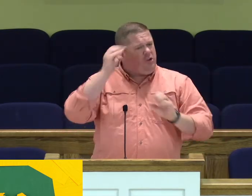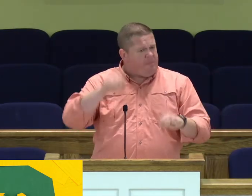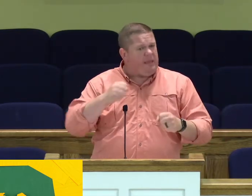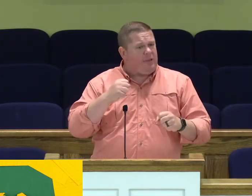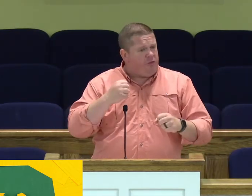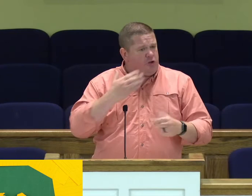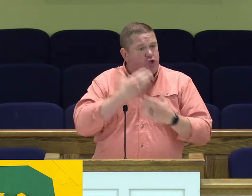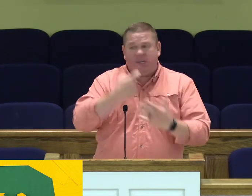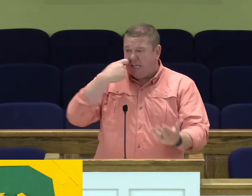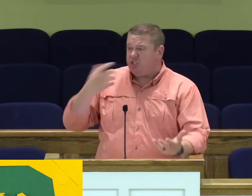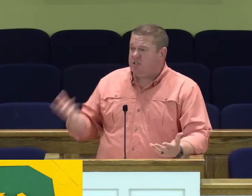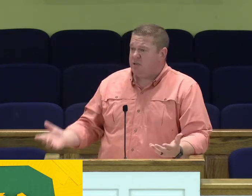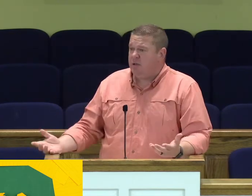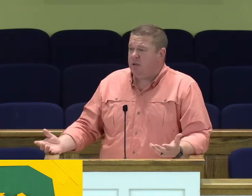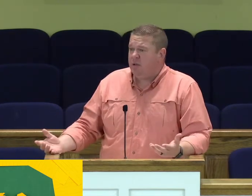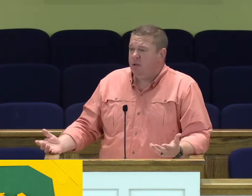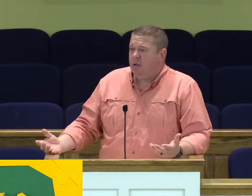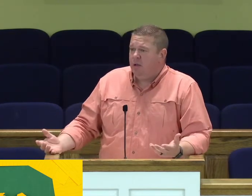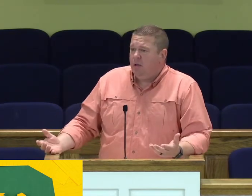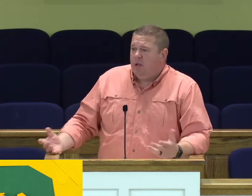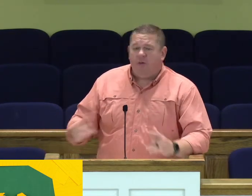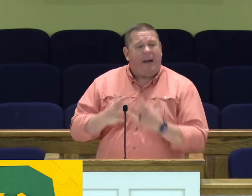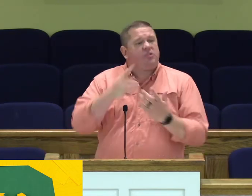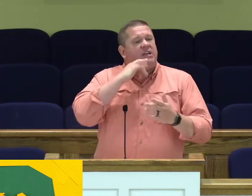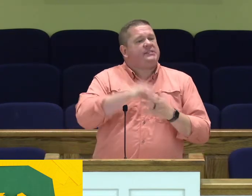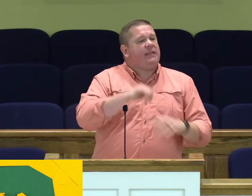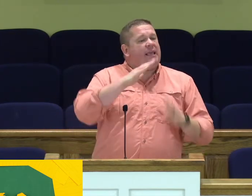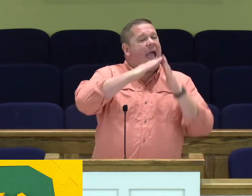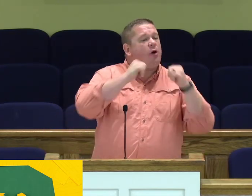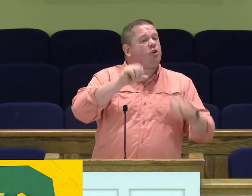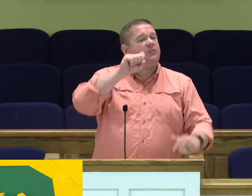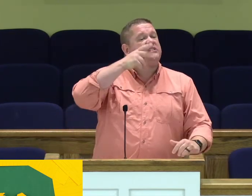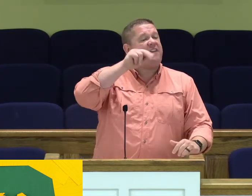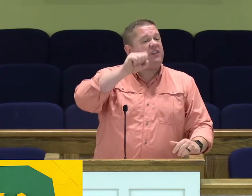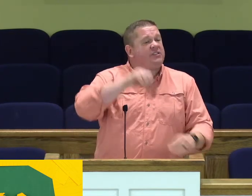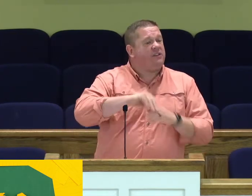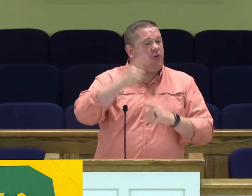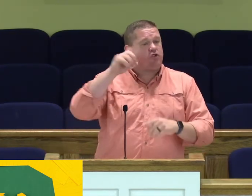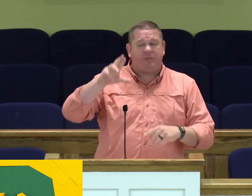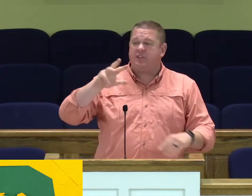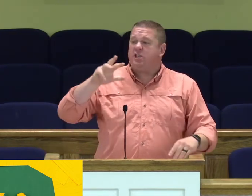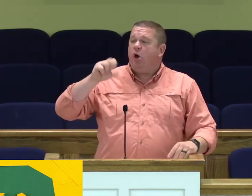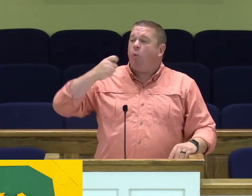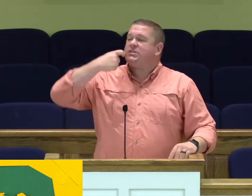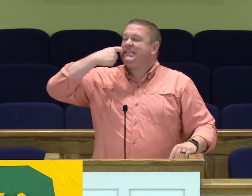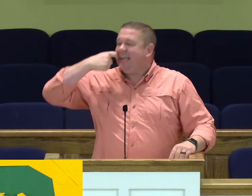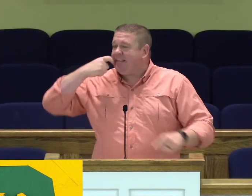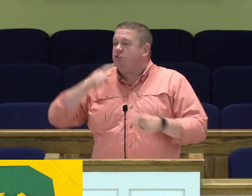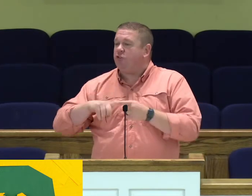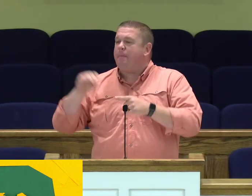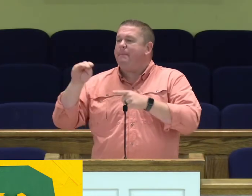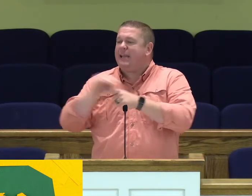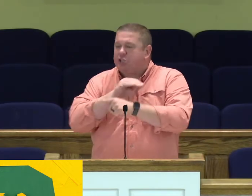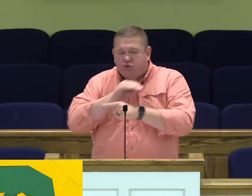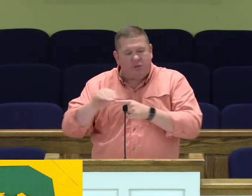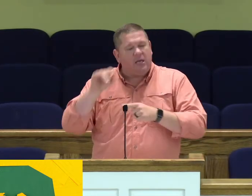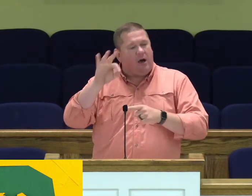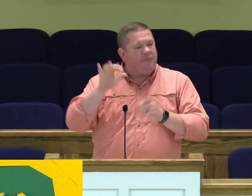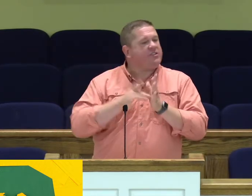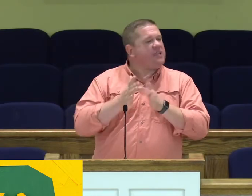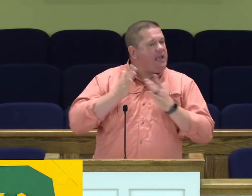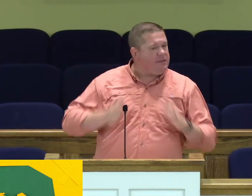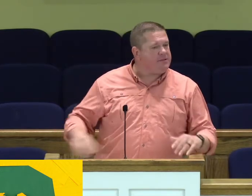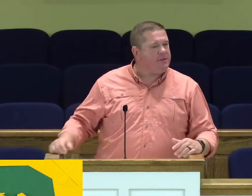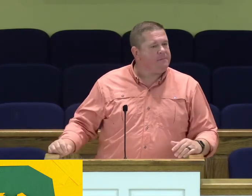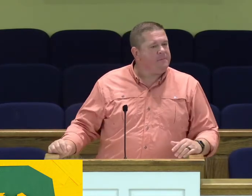you know, you can be, there's good addictions. The Bible says that the household of Stephanus in 1 Corinthians was addicted to the ministry of